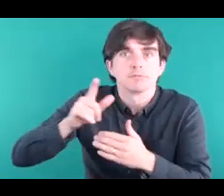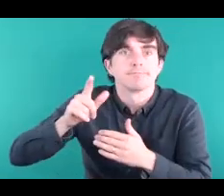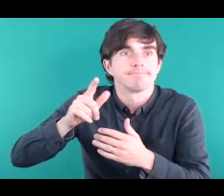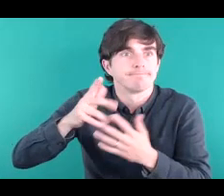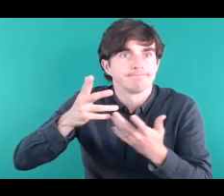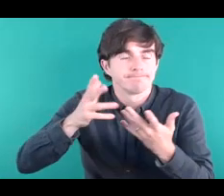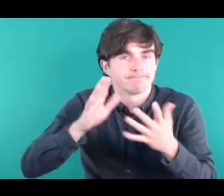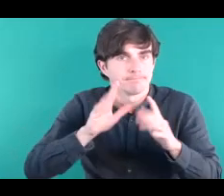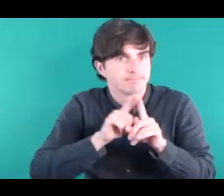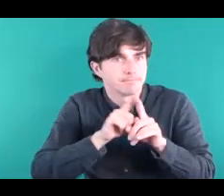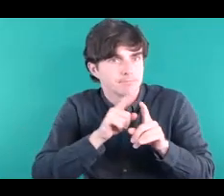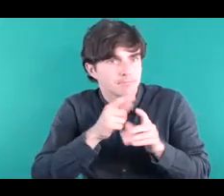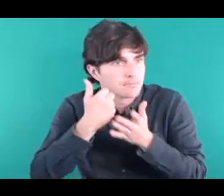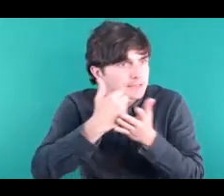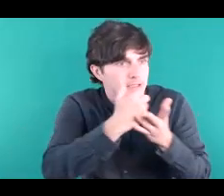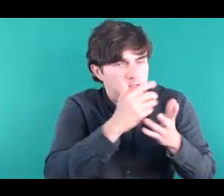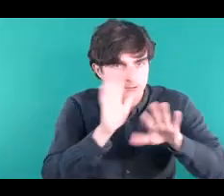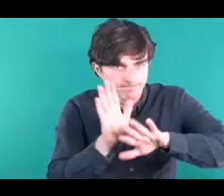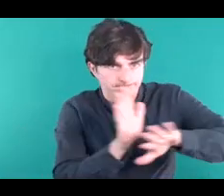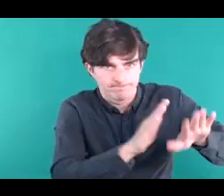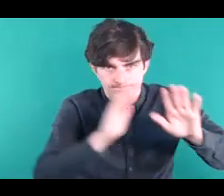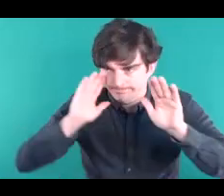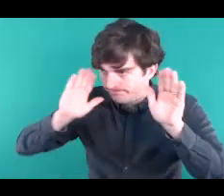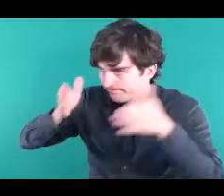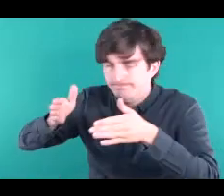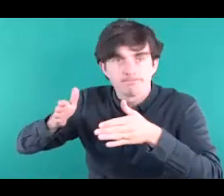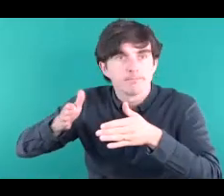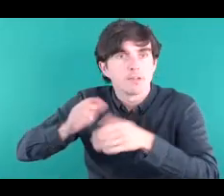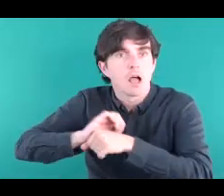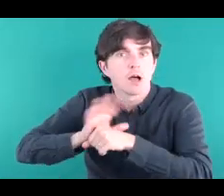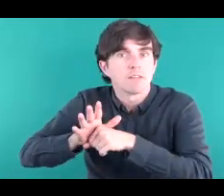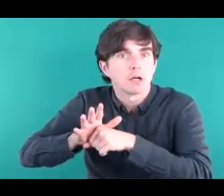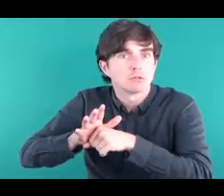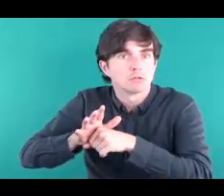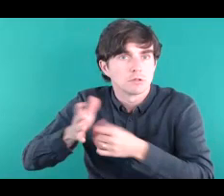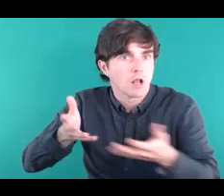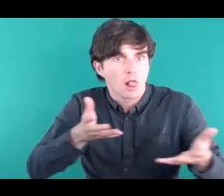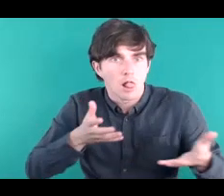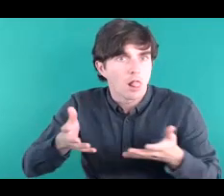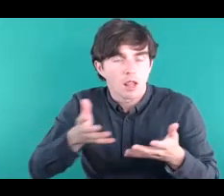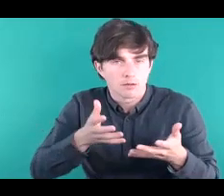So in terms of the scheme of social protection,